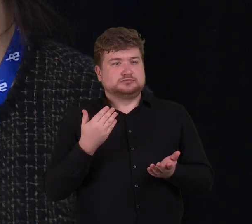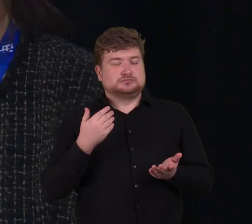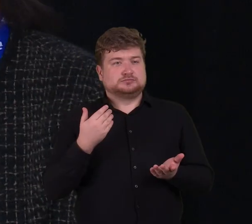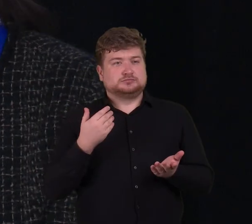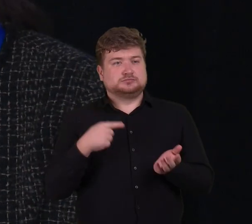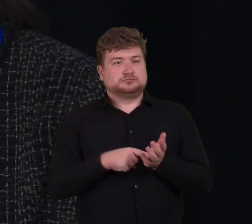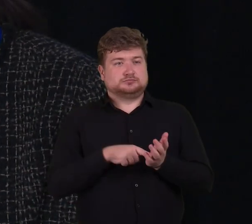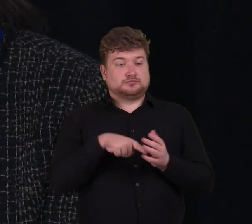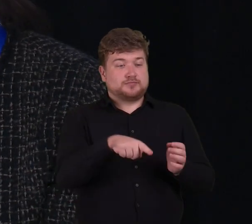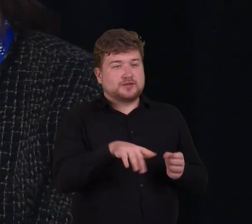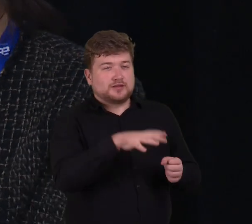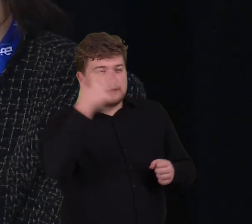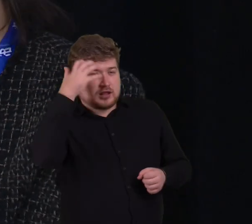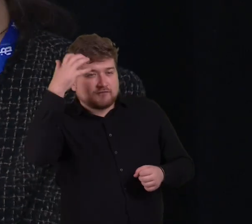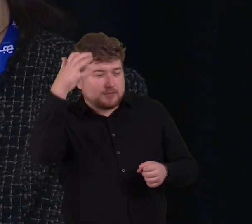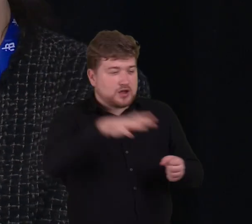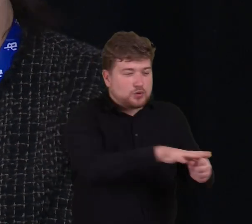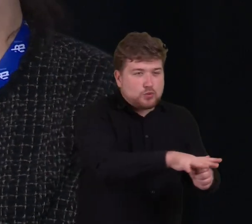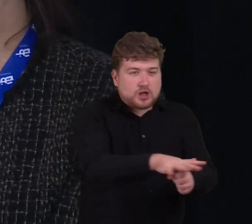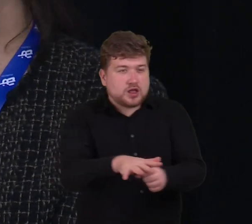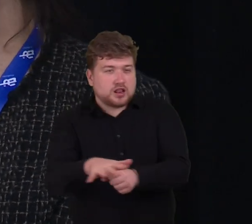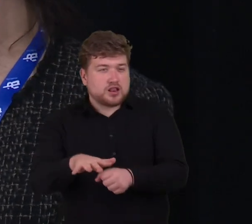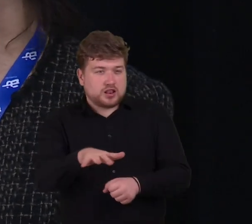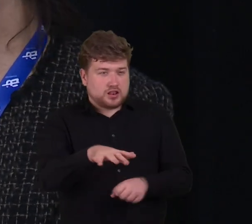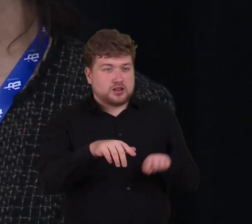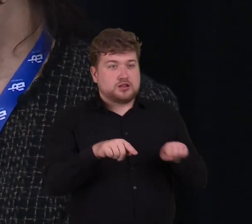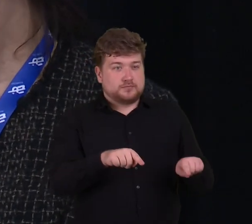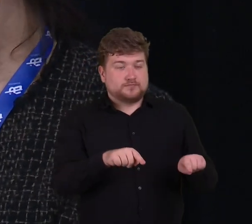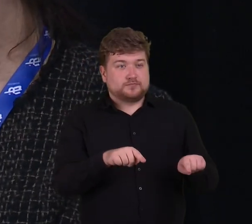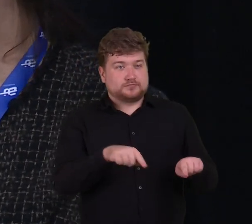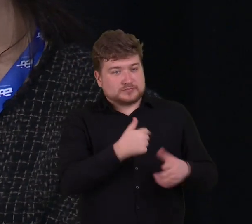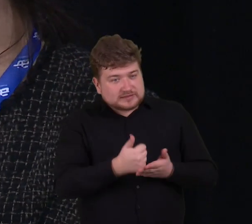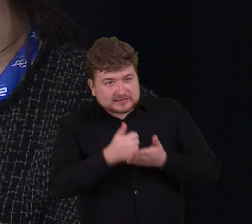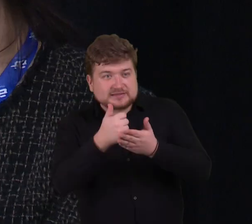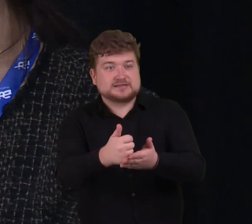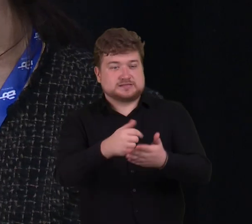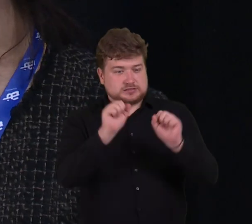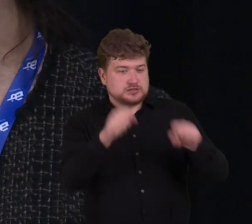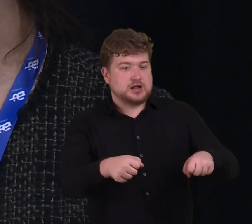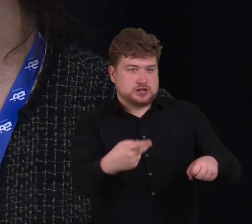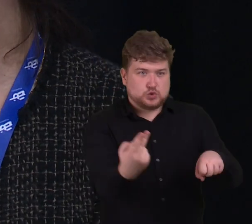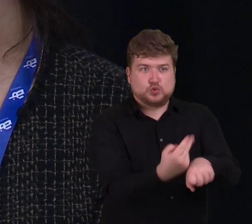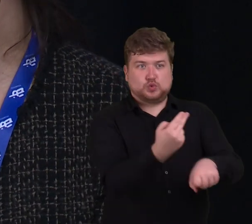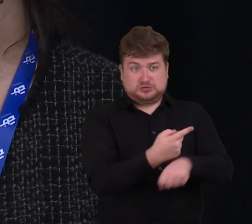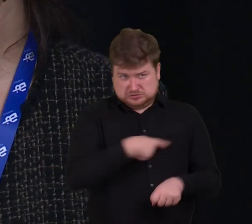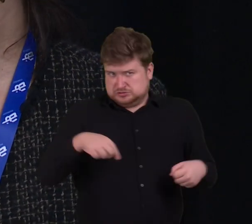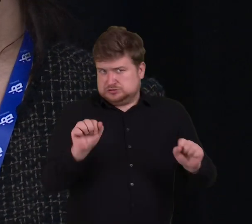to take this help and to know how to pick the ones.